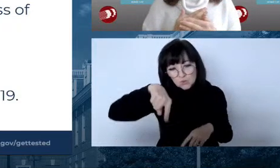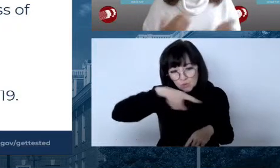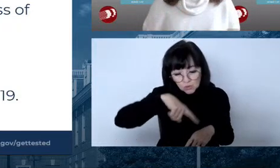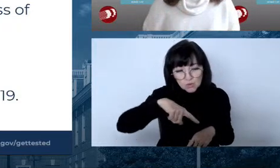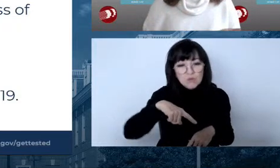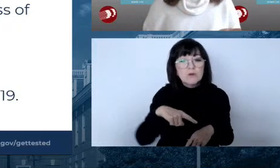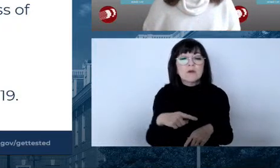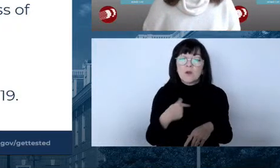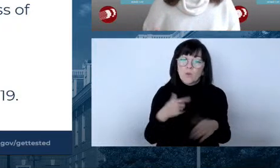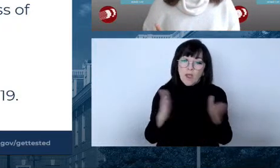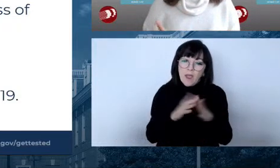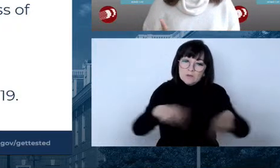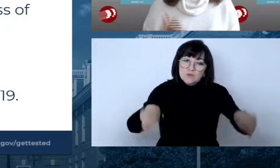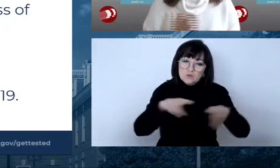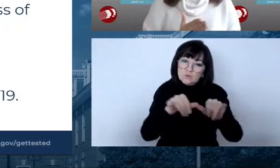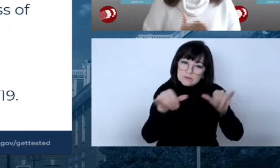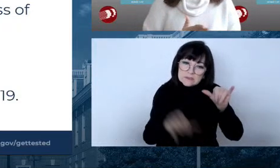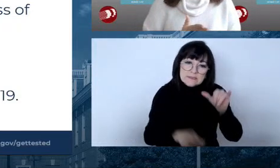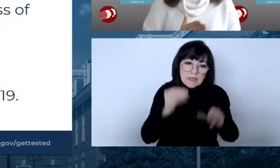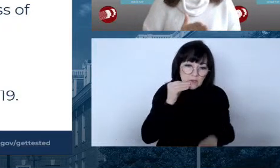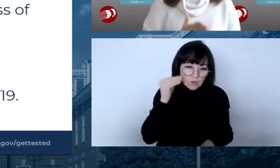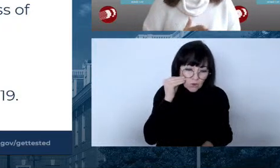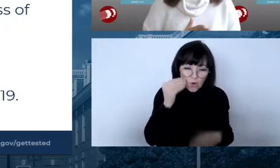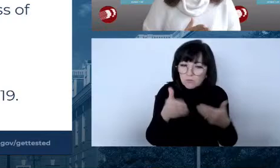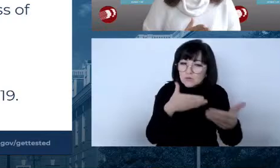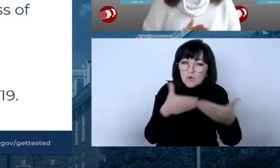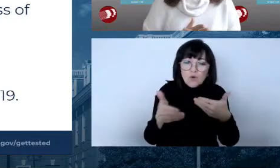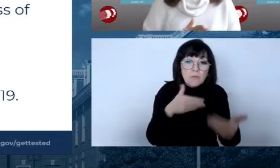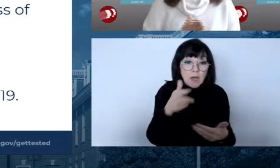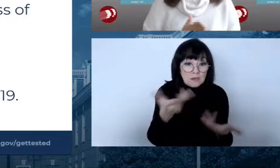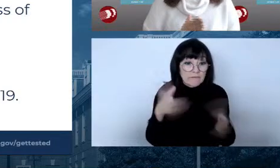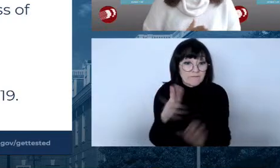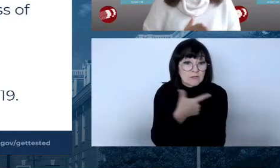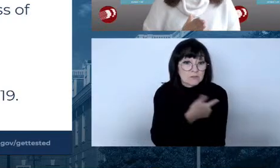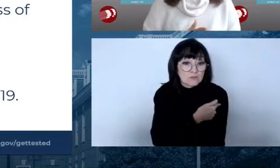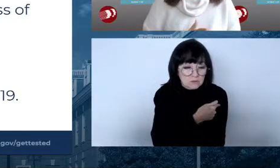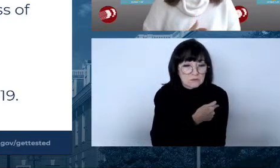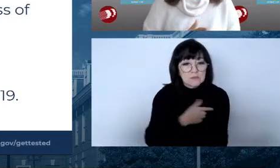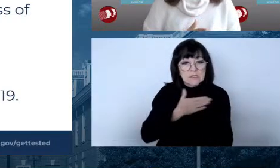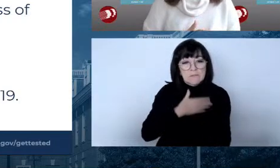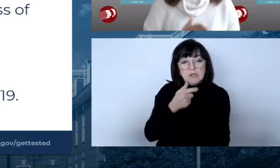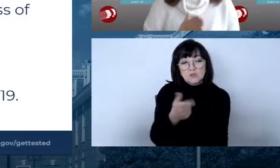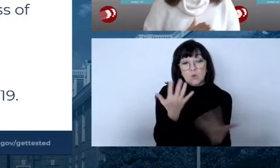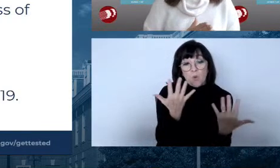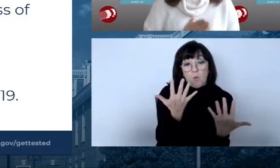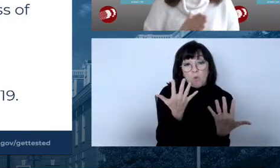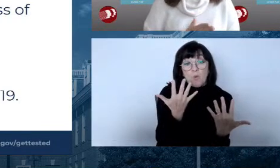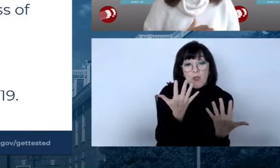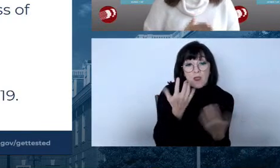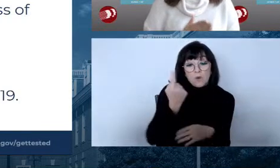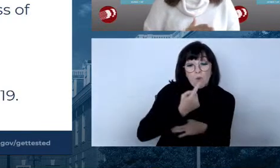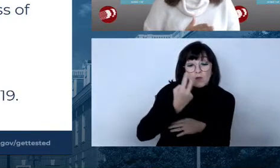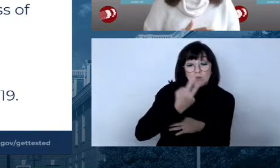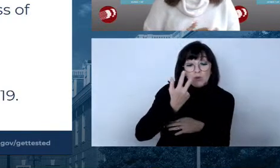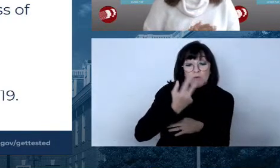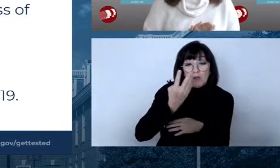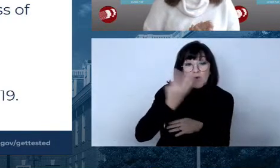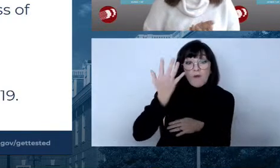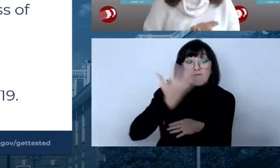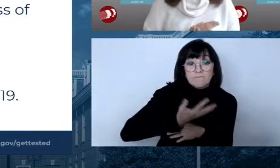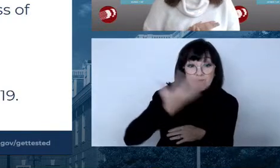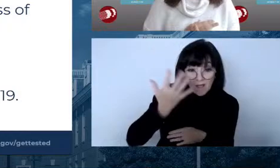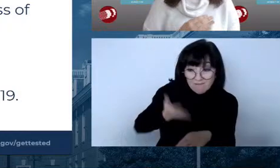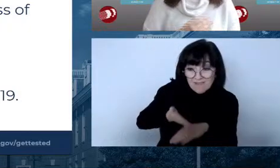your vaccination status, we're asking people to get tested on day 5 after exposure, again, regardless of